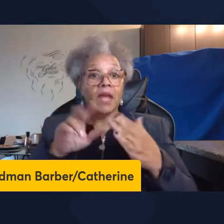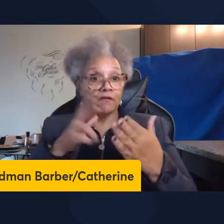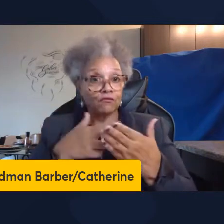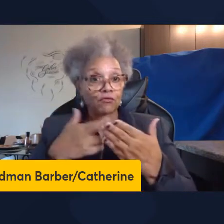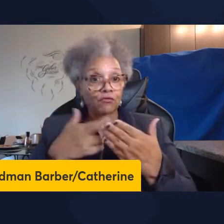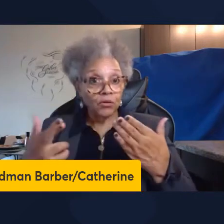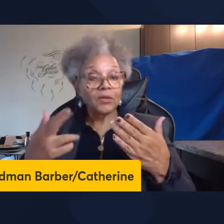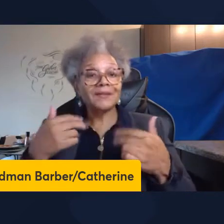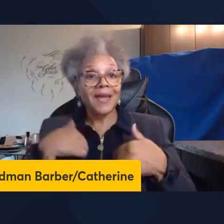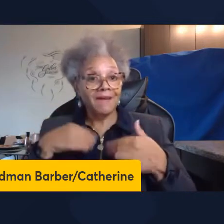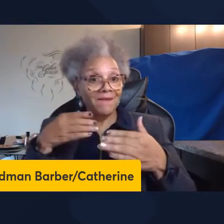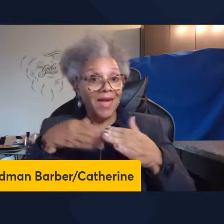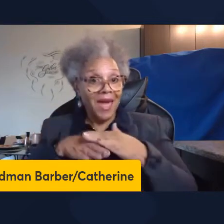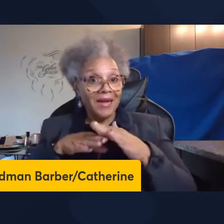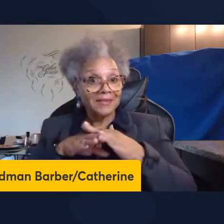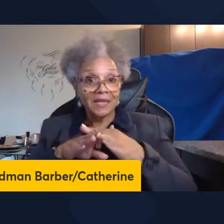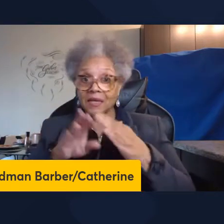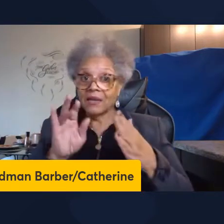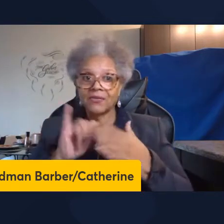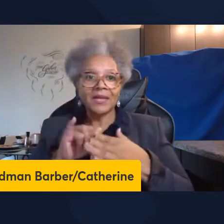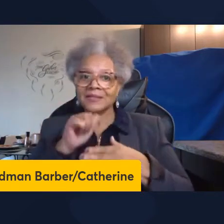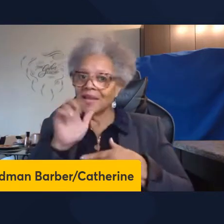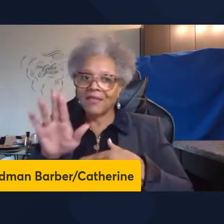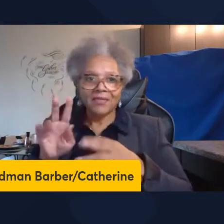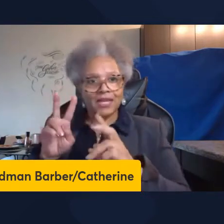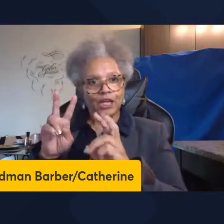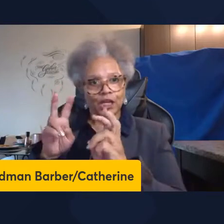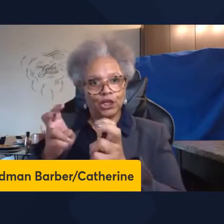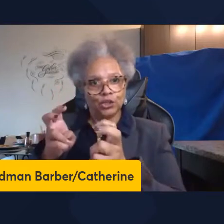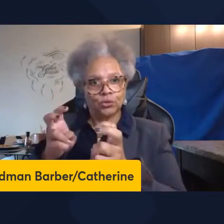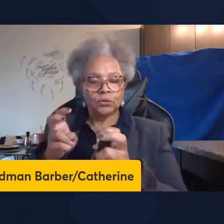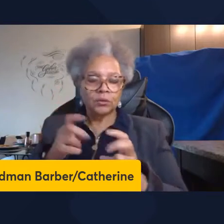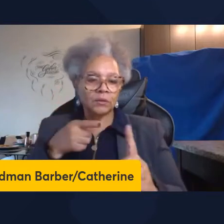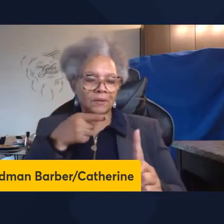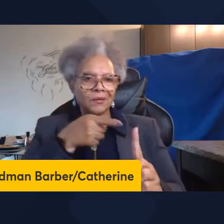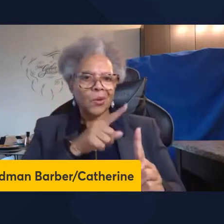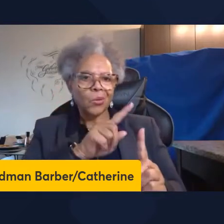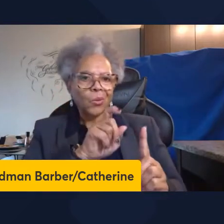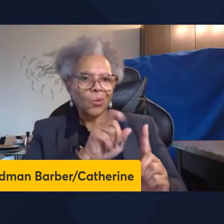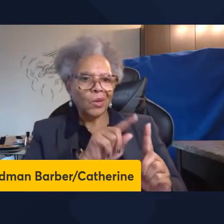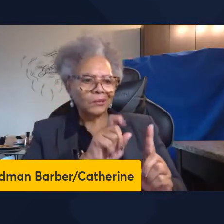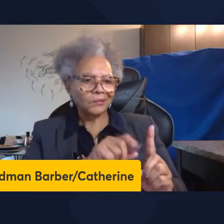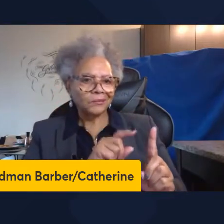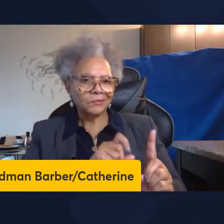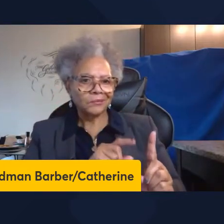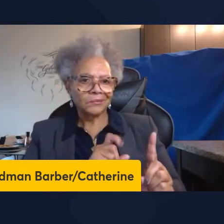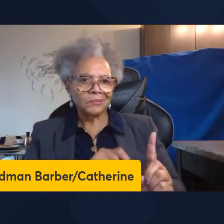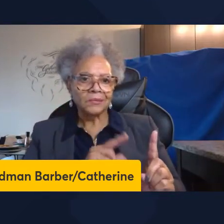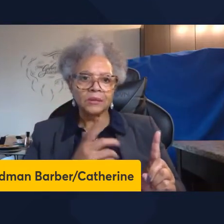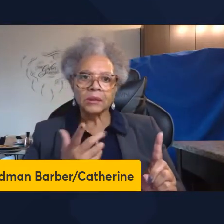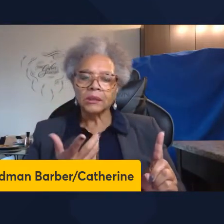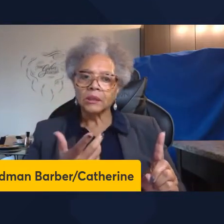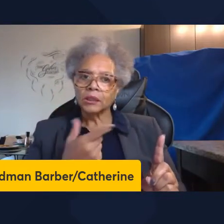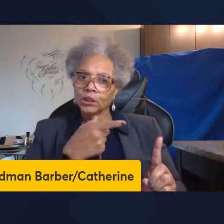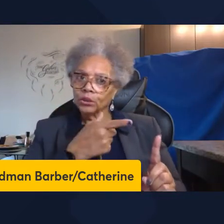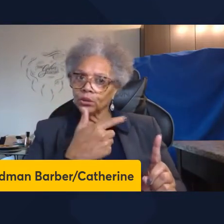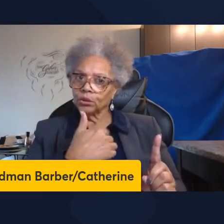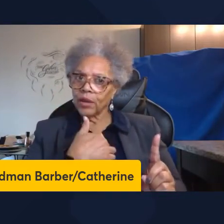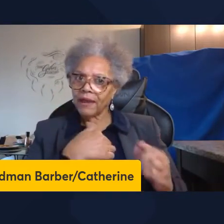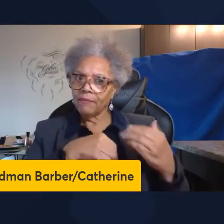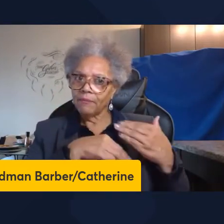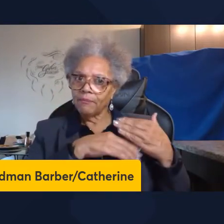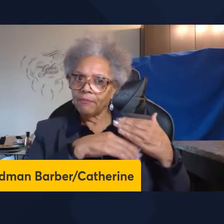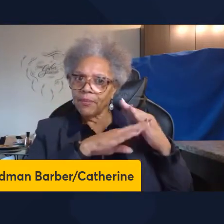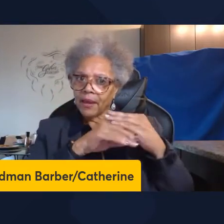they have access. That is not their issue. And so the questions that we were asking is, you know, do you have barriers?